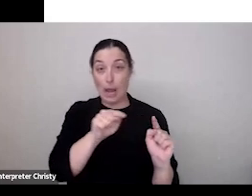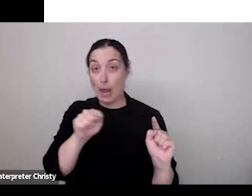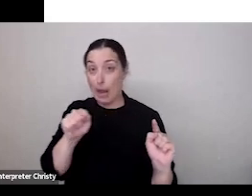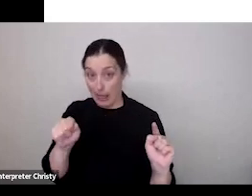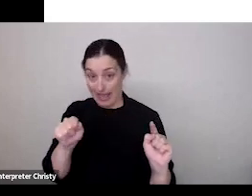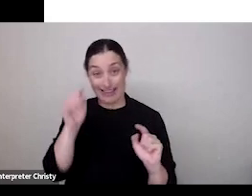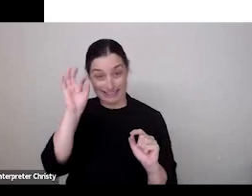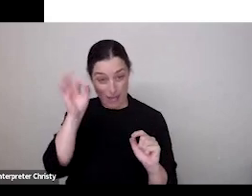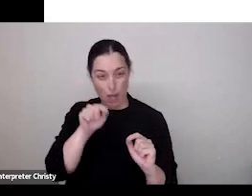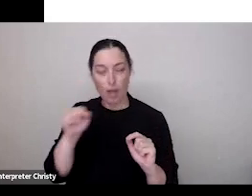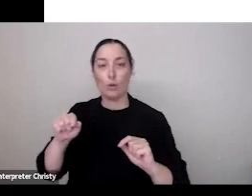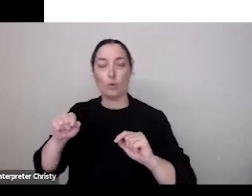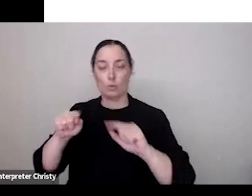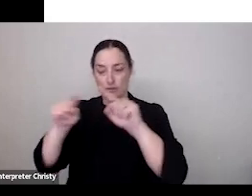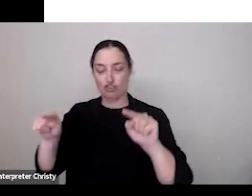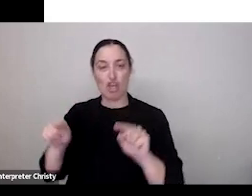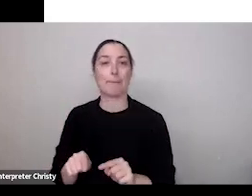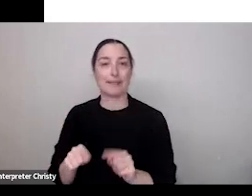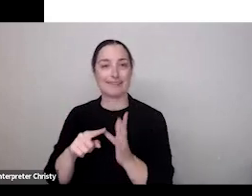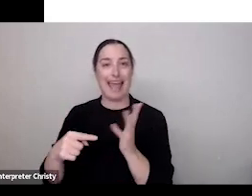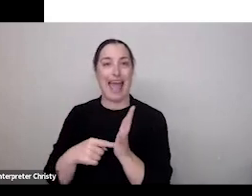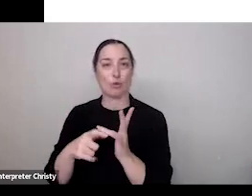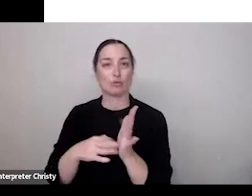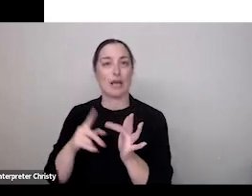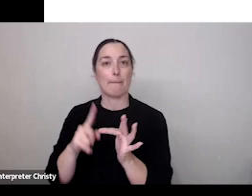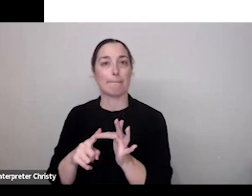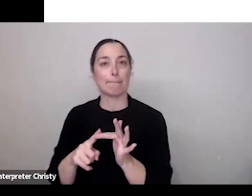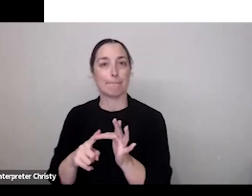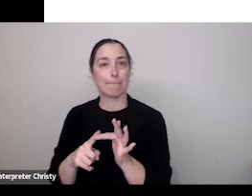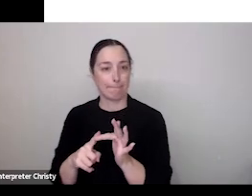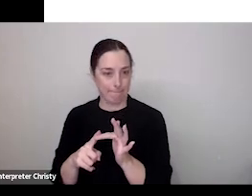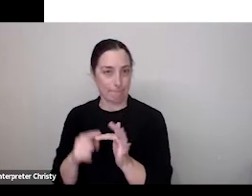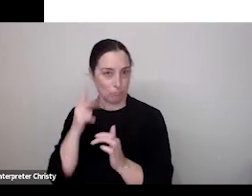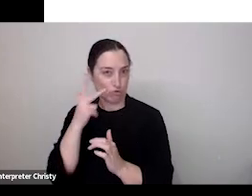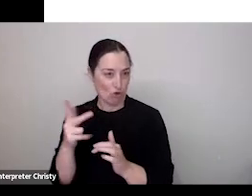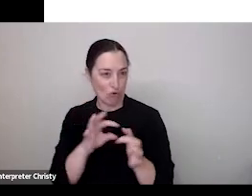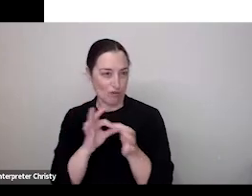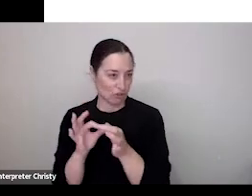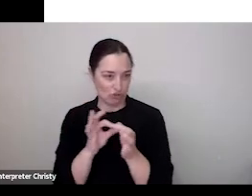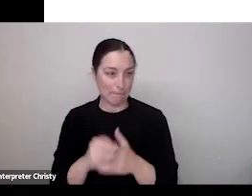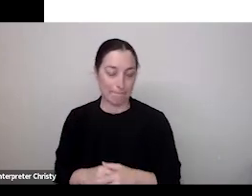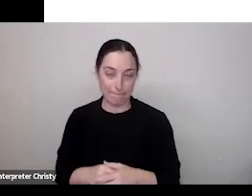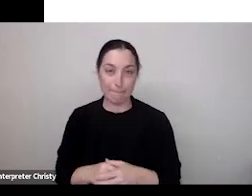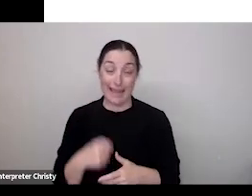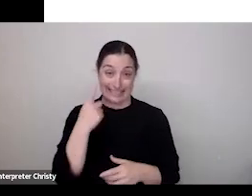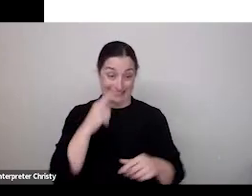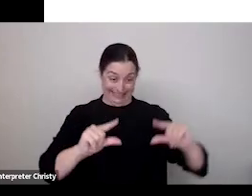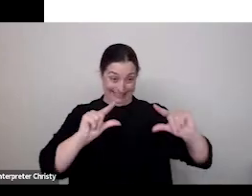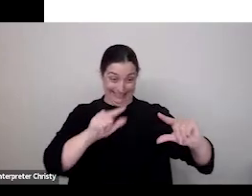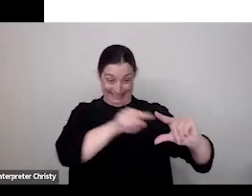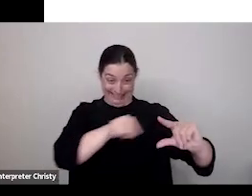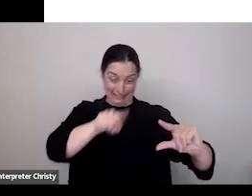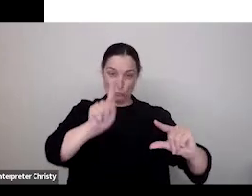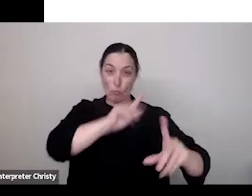the diamond, which is the outcome. It's a simple way to show the relationship. Next slide. But if we look closely at collaboration,